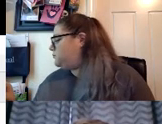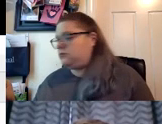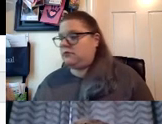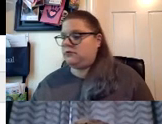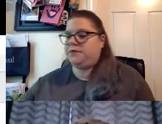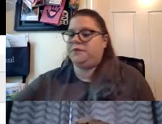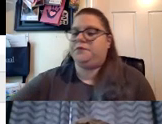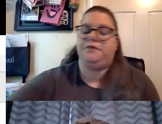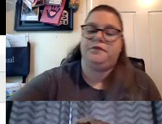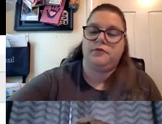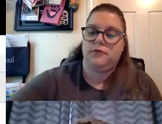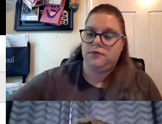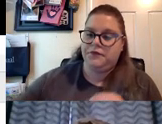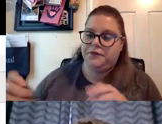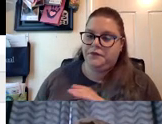me through this document.